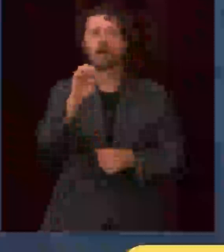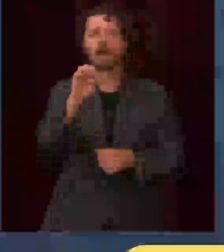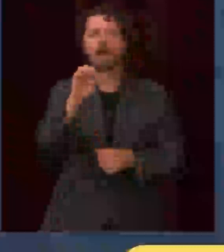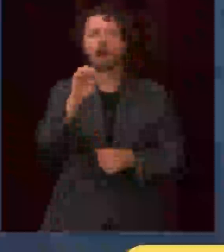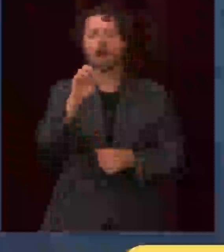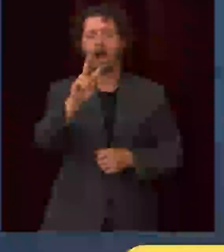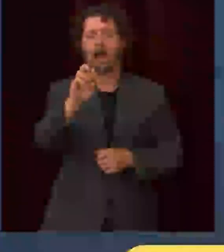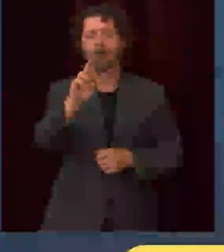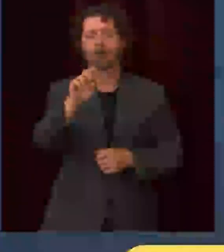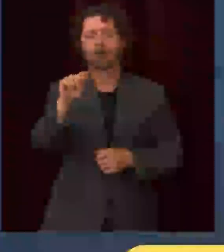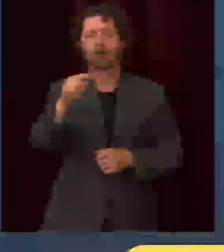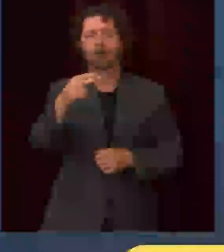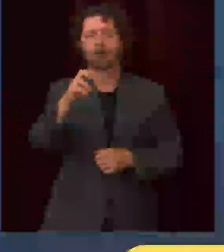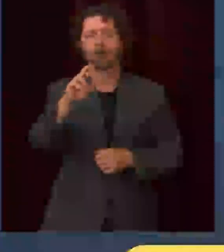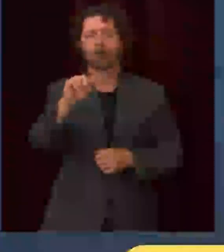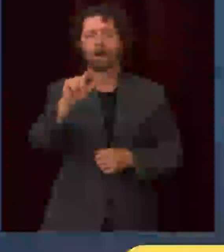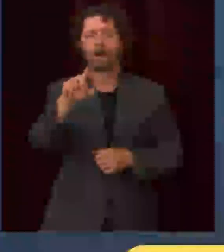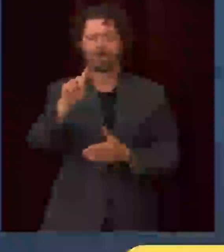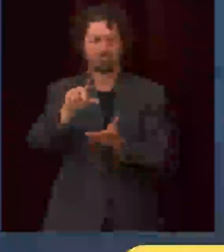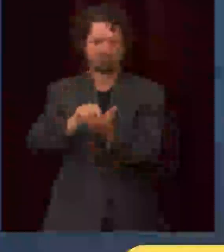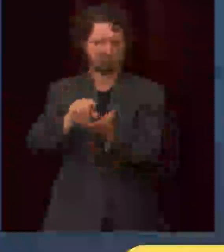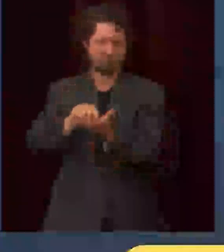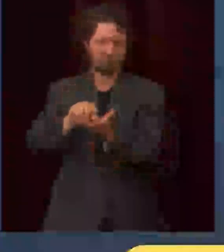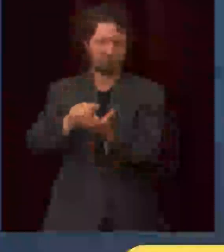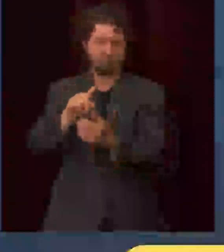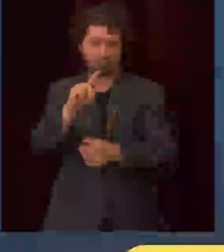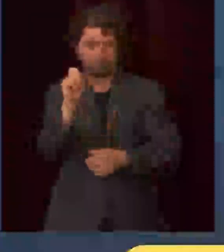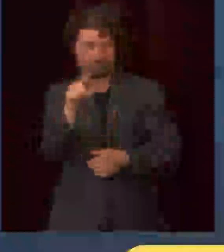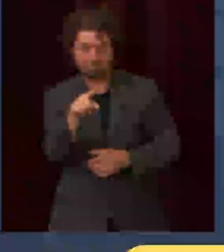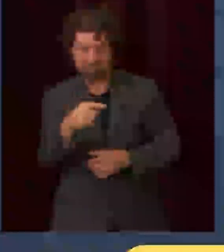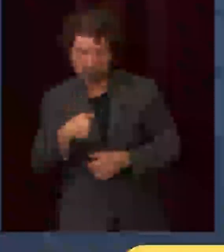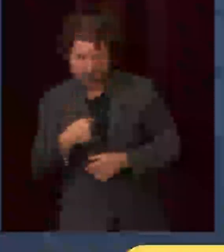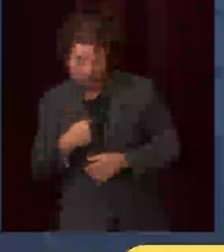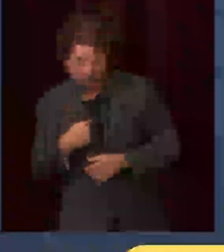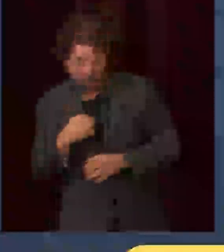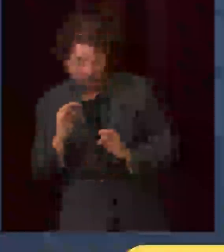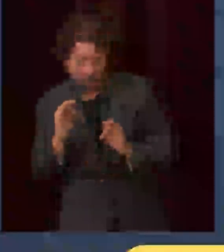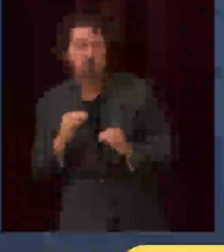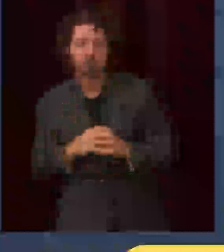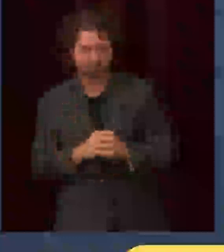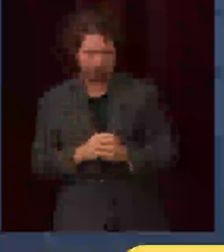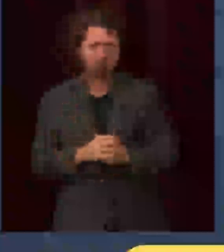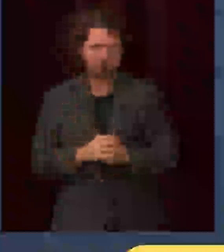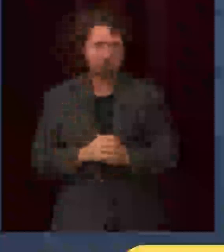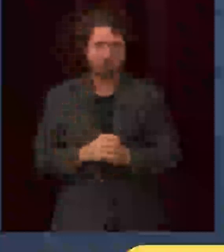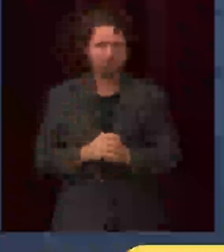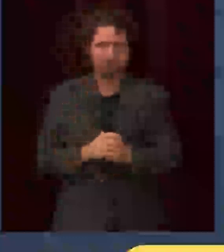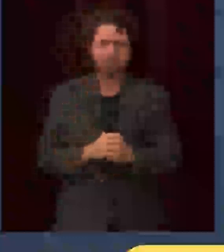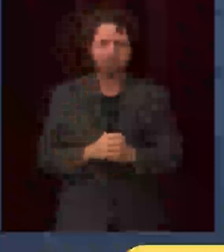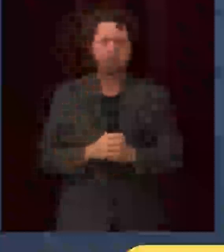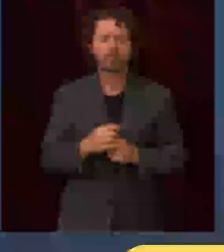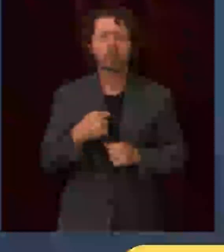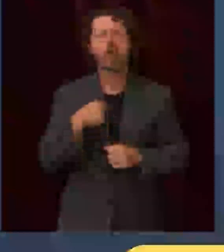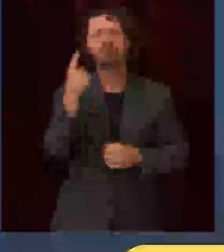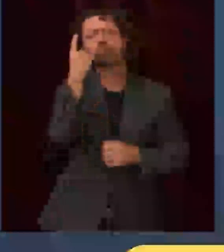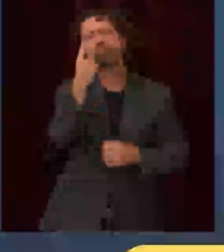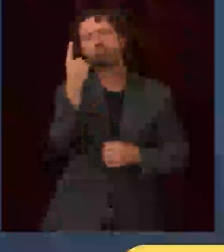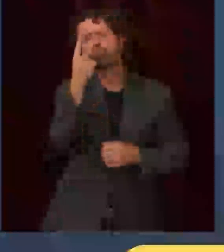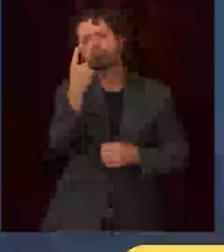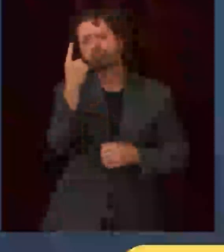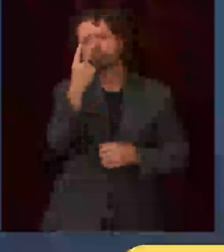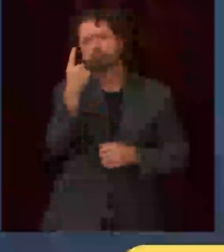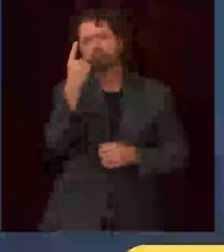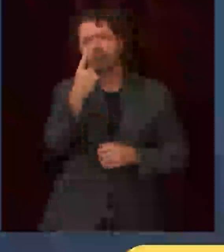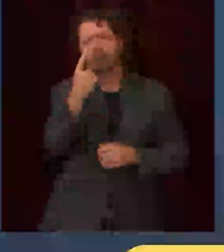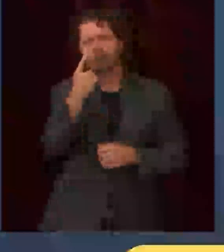Am I on now? Yeah, go ahead. Go ahead, Jerry. Governor, so I want to get the impact on moving to phase 3